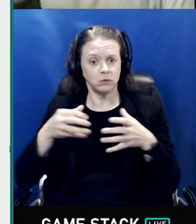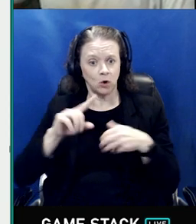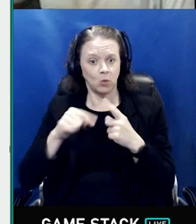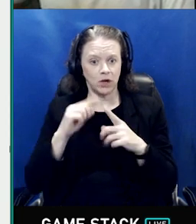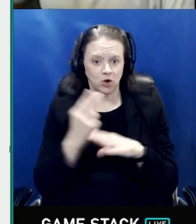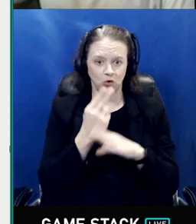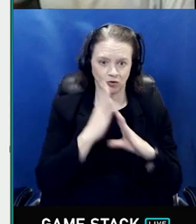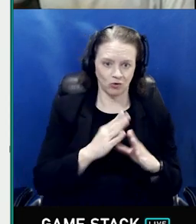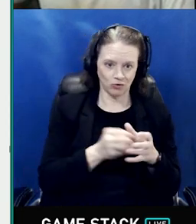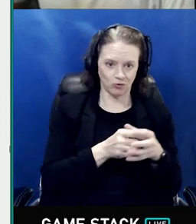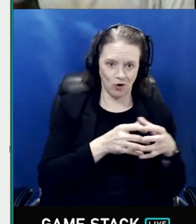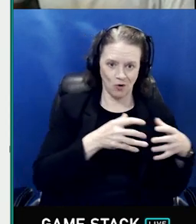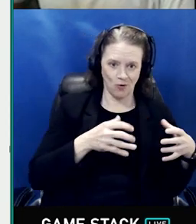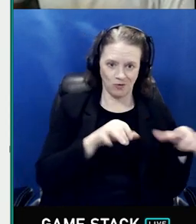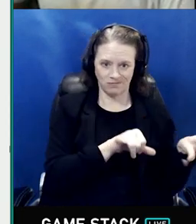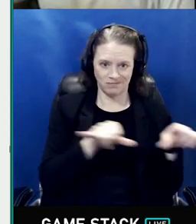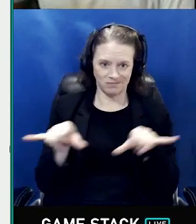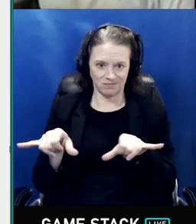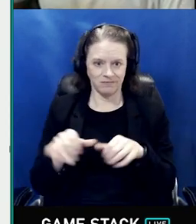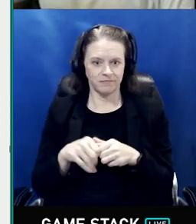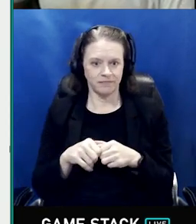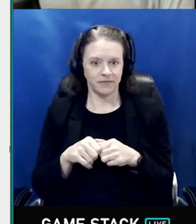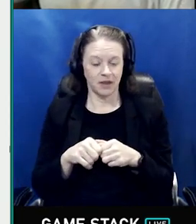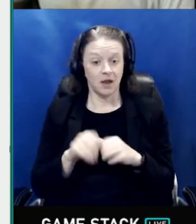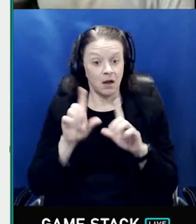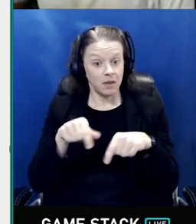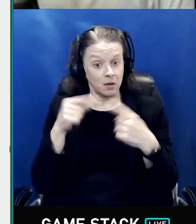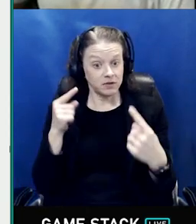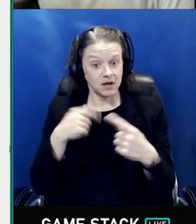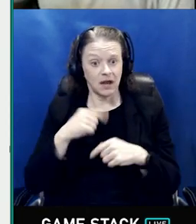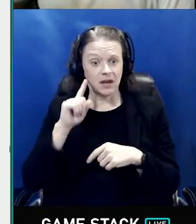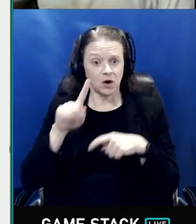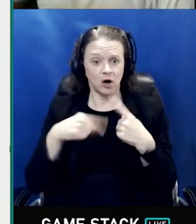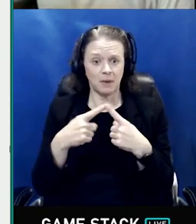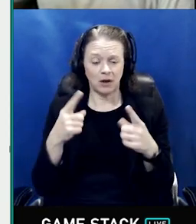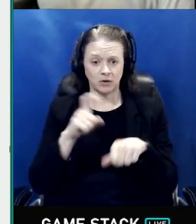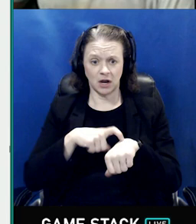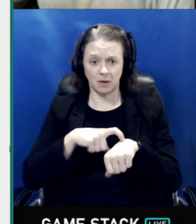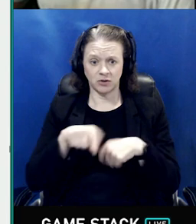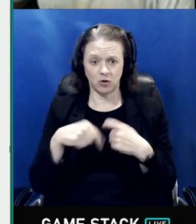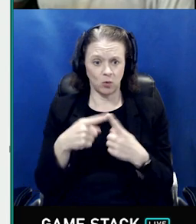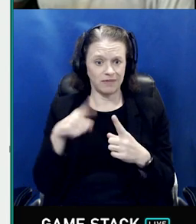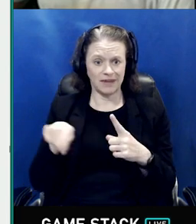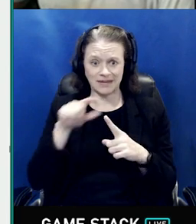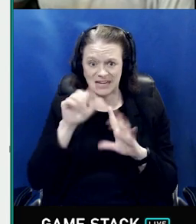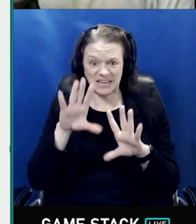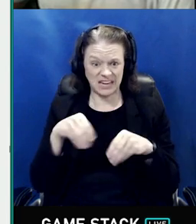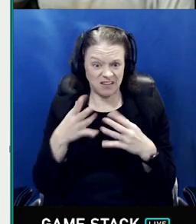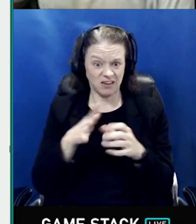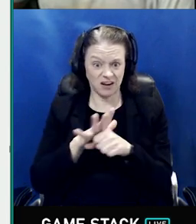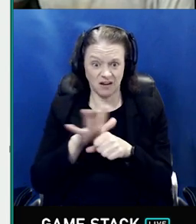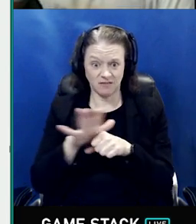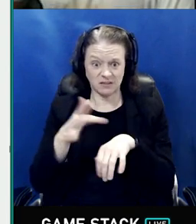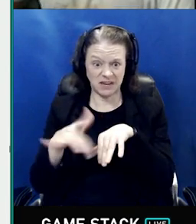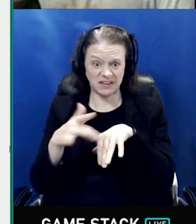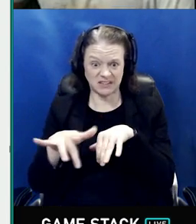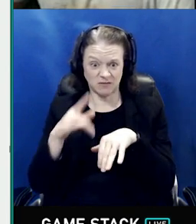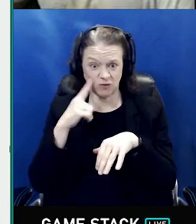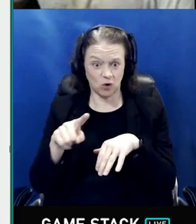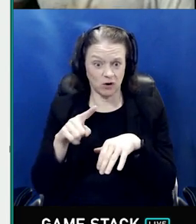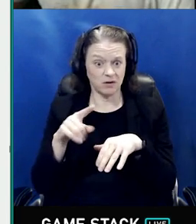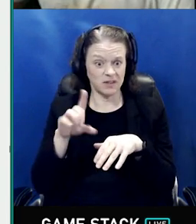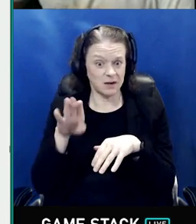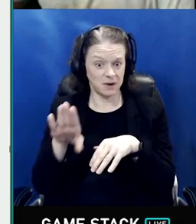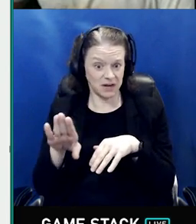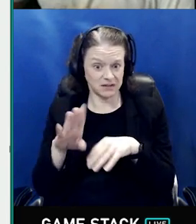the flip side of that, I also hear about times when they didn't provision enough resources. and then they